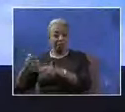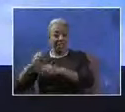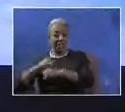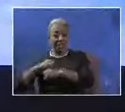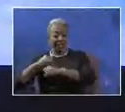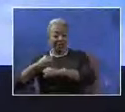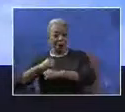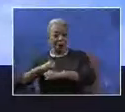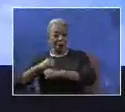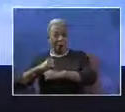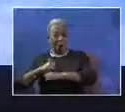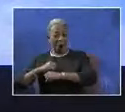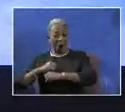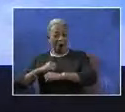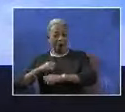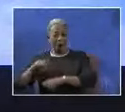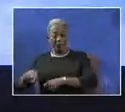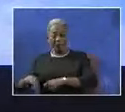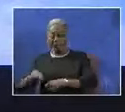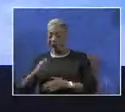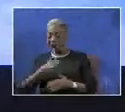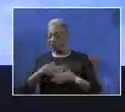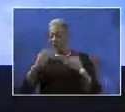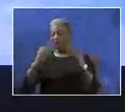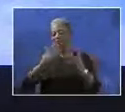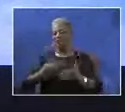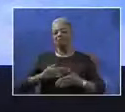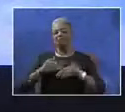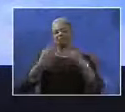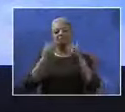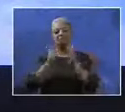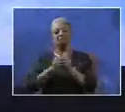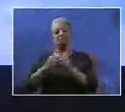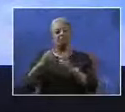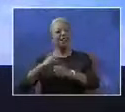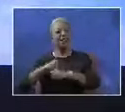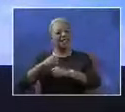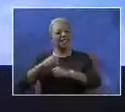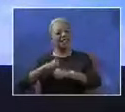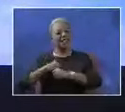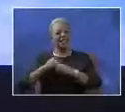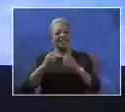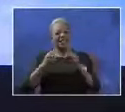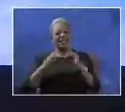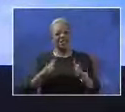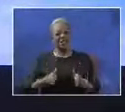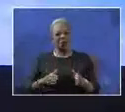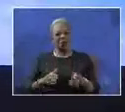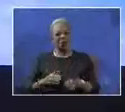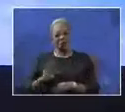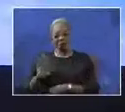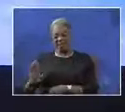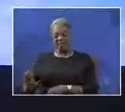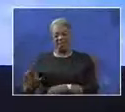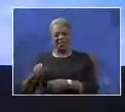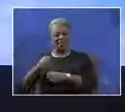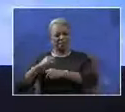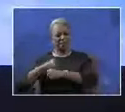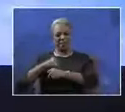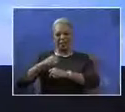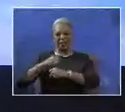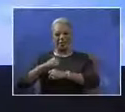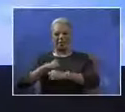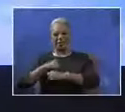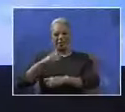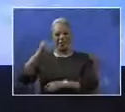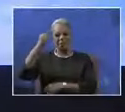human strength. He's delighting in his soldiers. He's delighting in his military might, in his